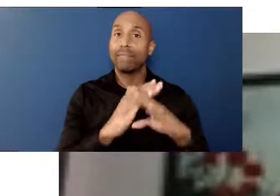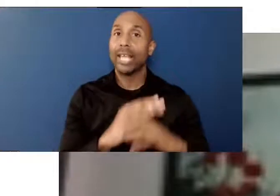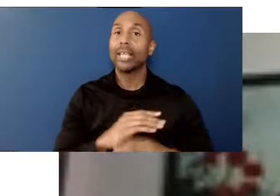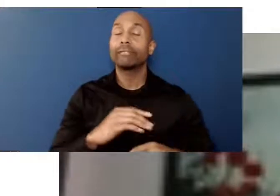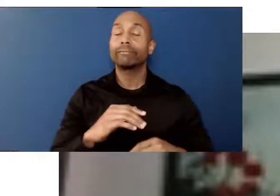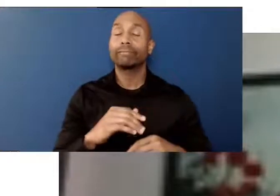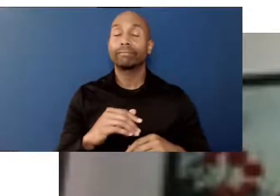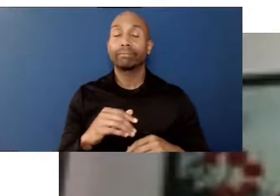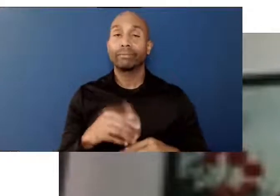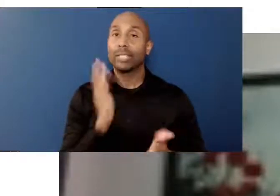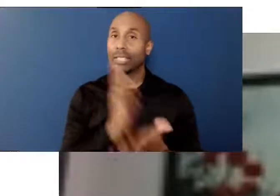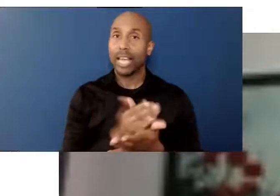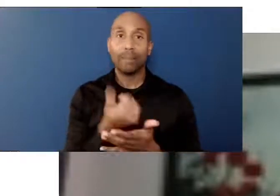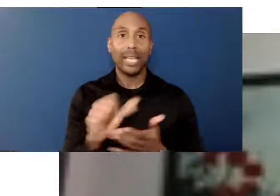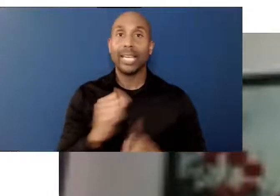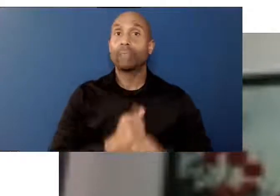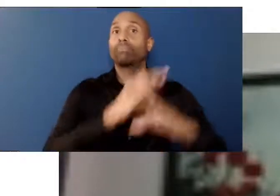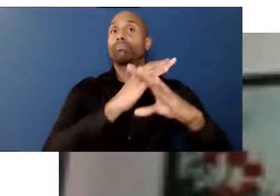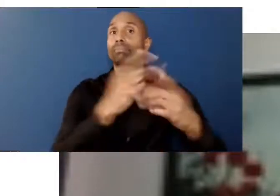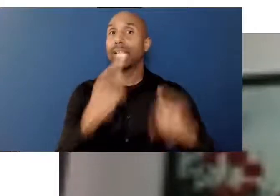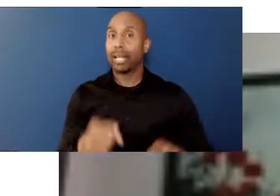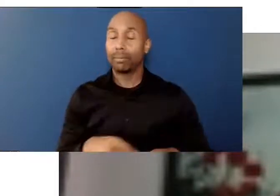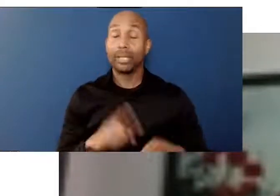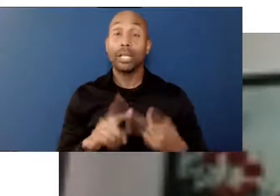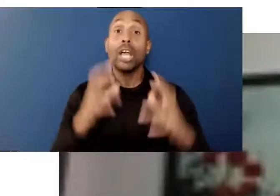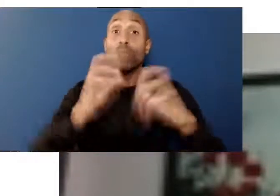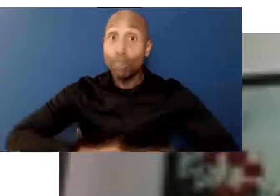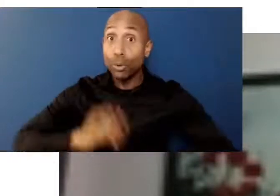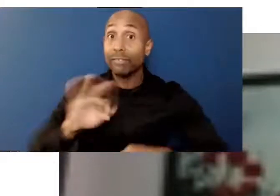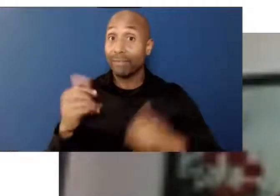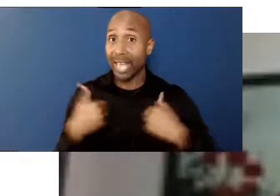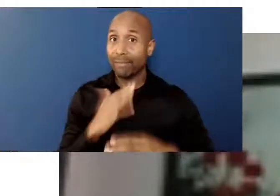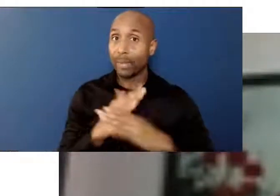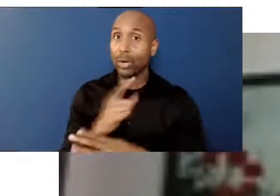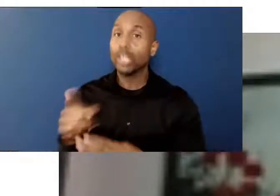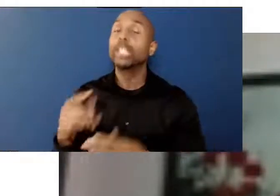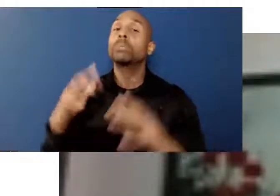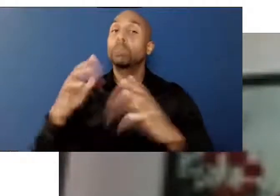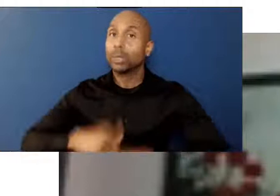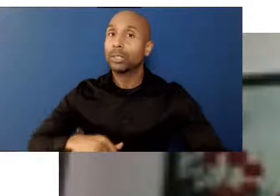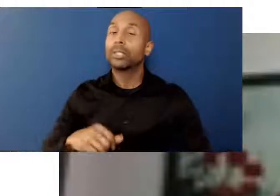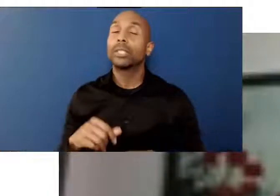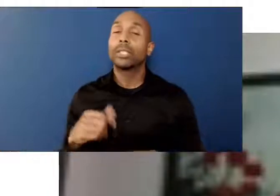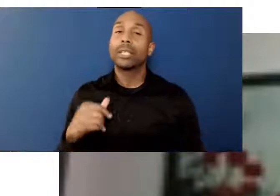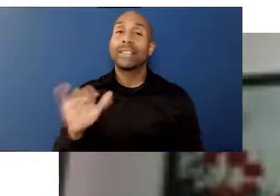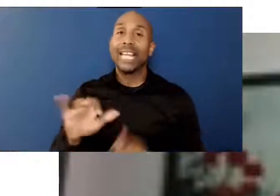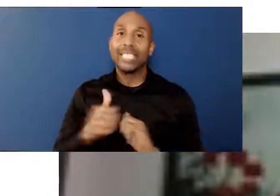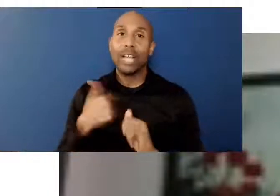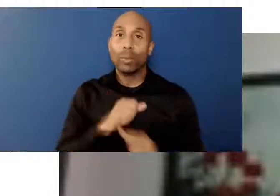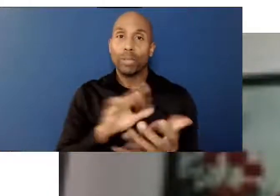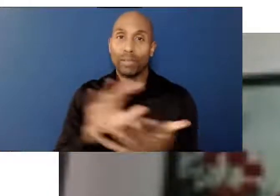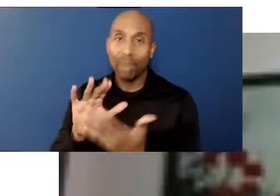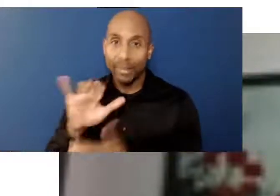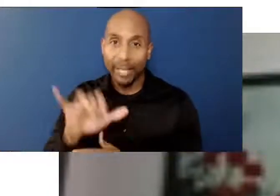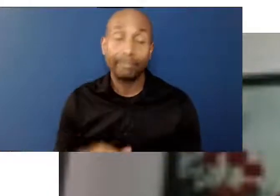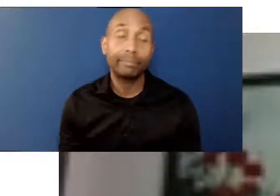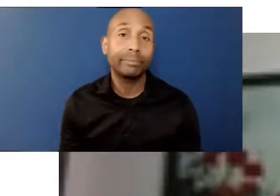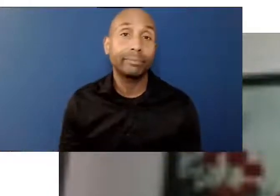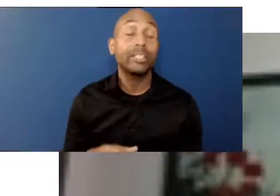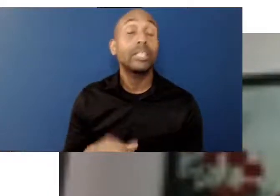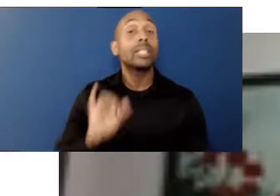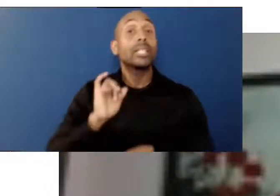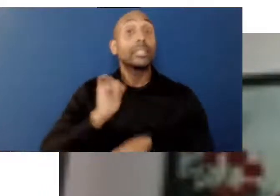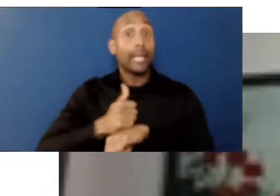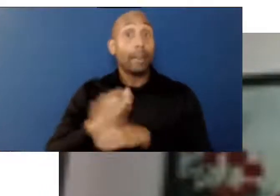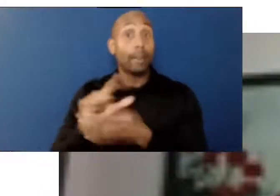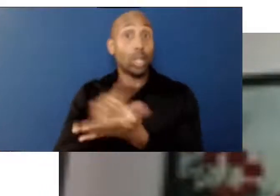accessibility. And it's important to note that it's been around 3.5 years since the Act was passed. So that